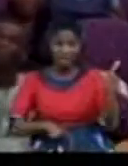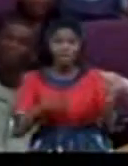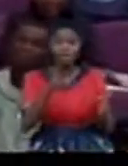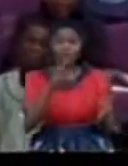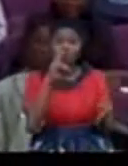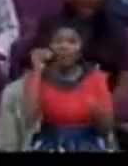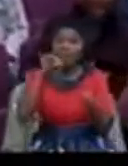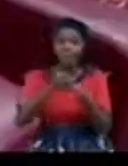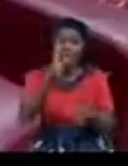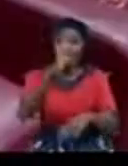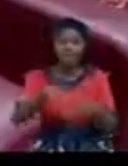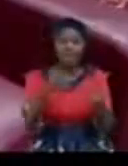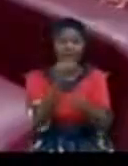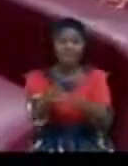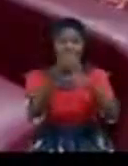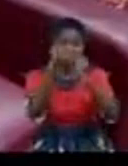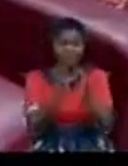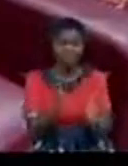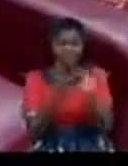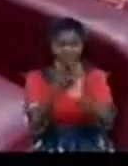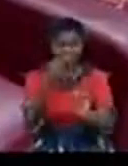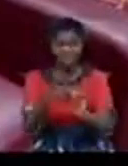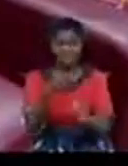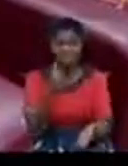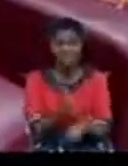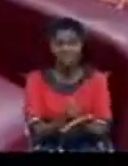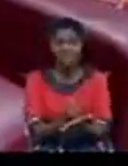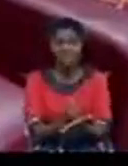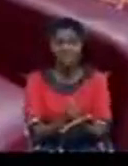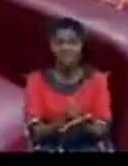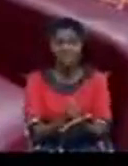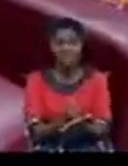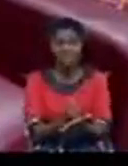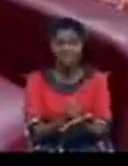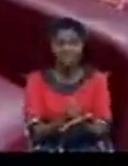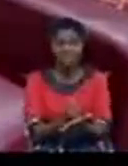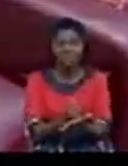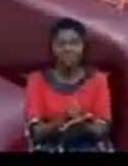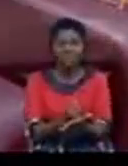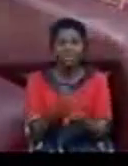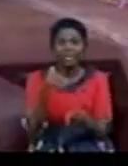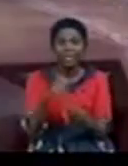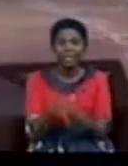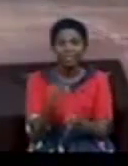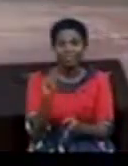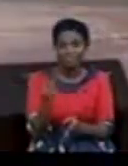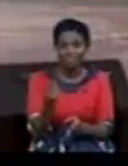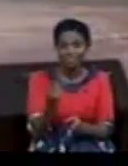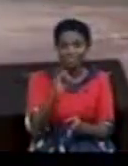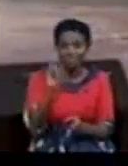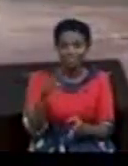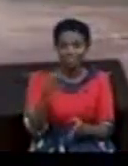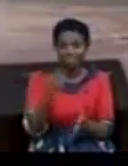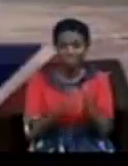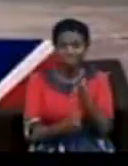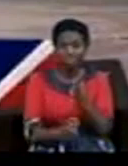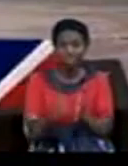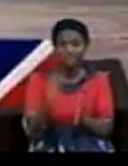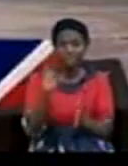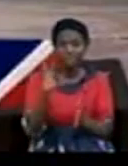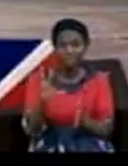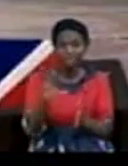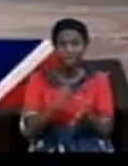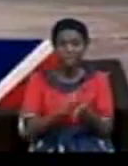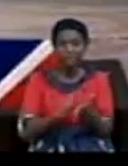conqueror in Jesus' name. Look at 1 John chapter 3 verse 8. 1 John